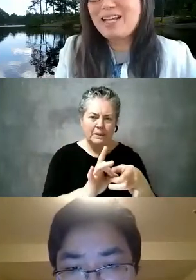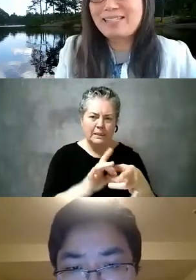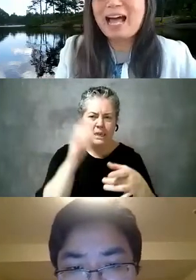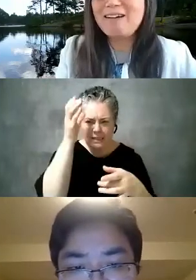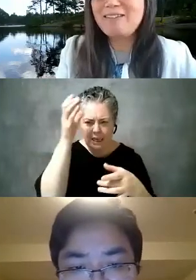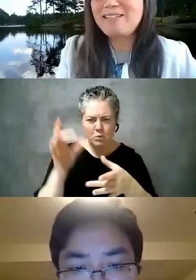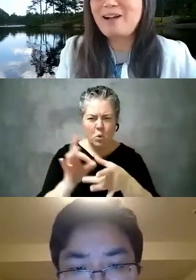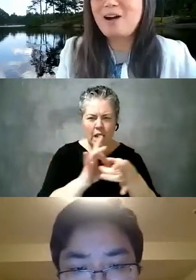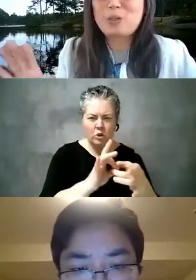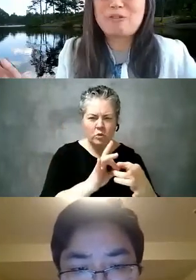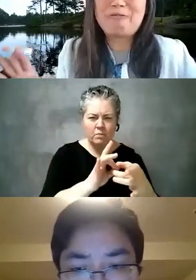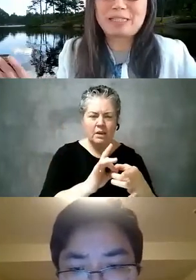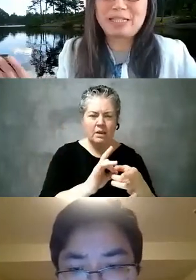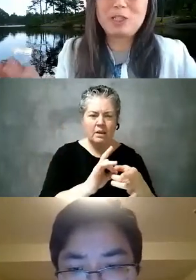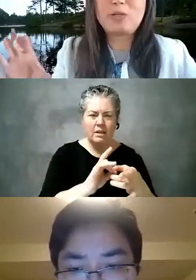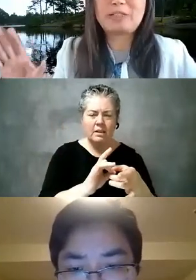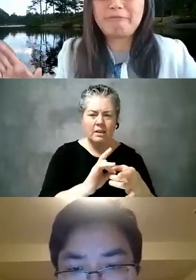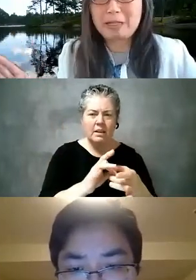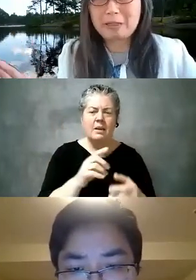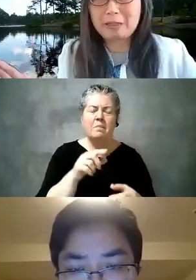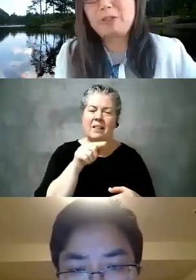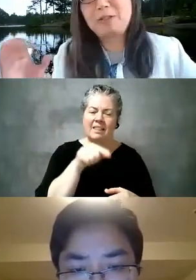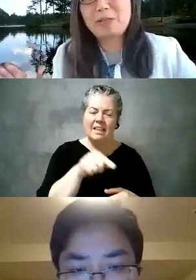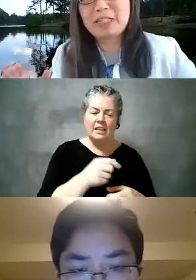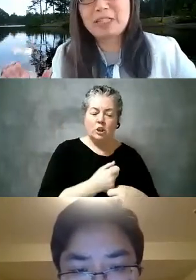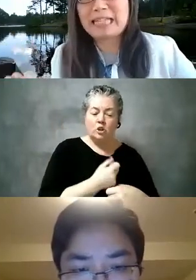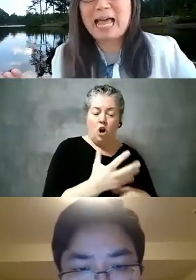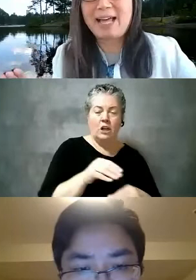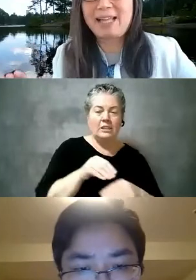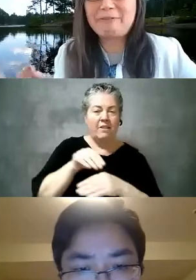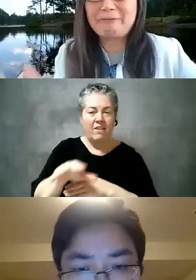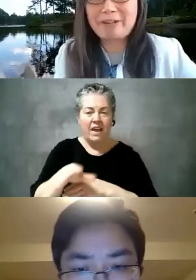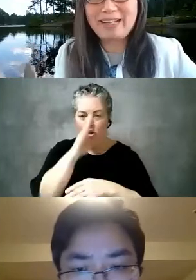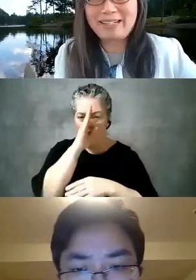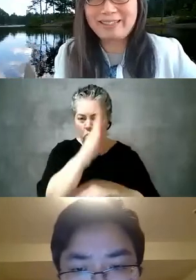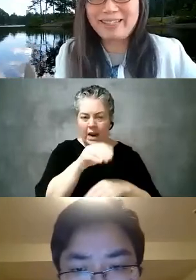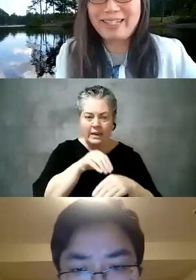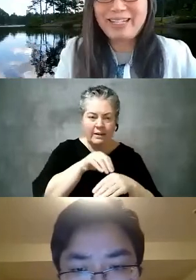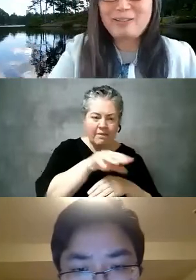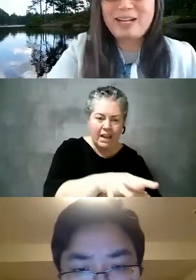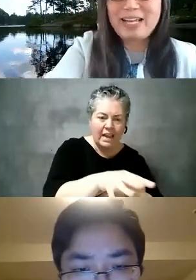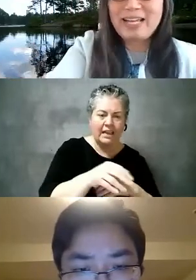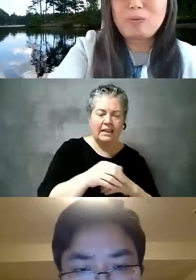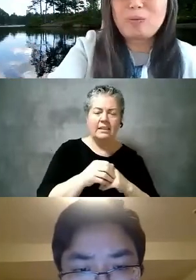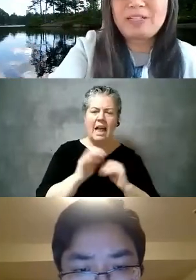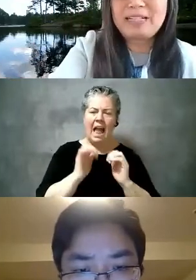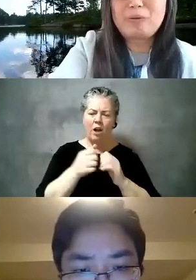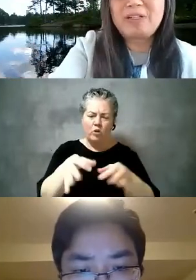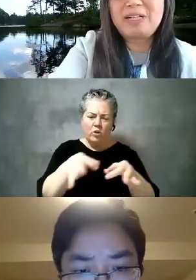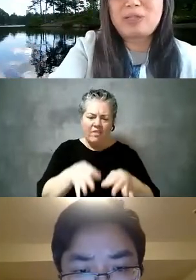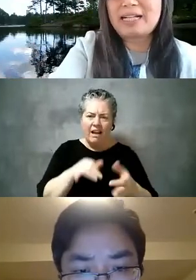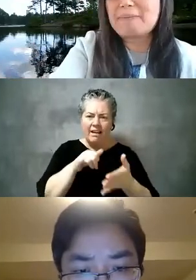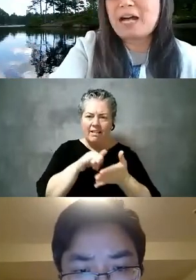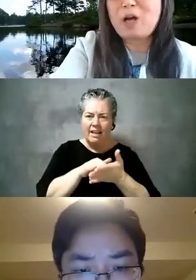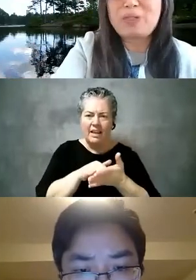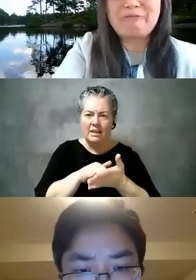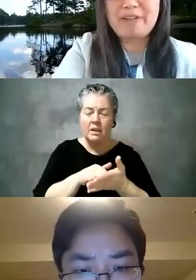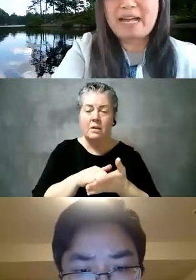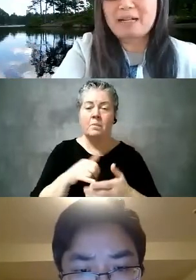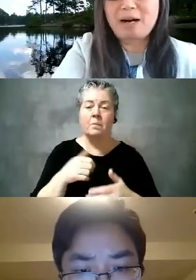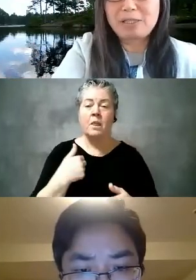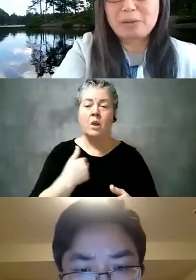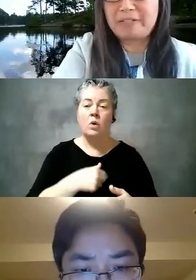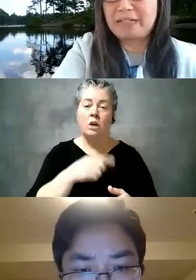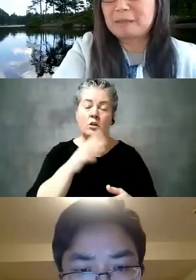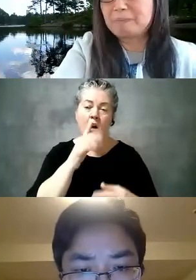tell us how these causal effects, indirect effect versus direct effect, are defined. Right, and we earlier we talked about how you